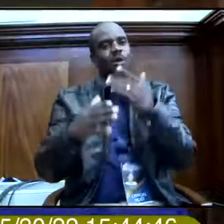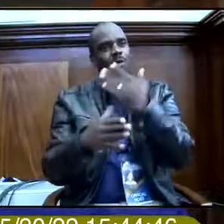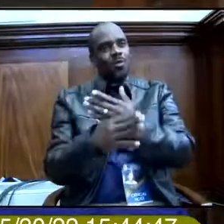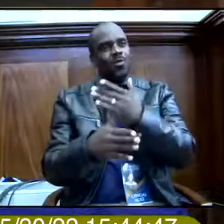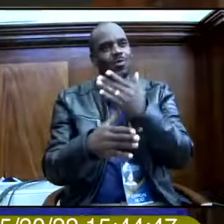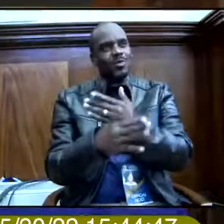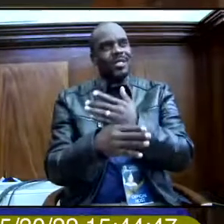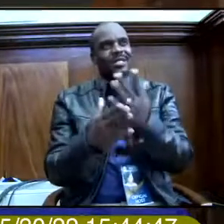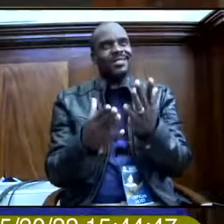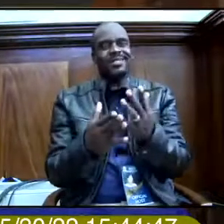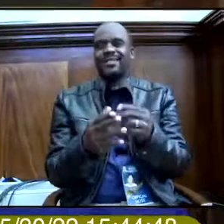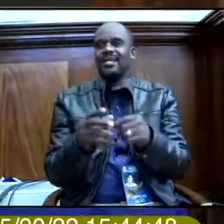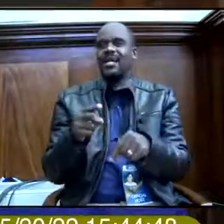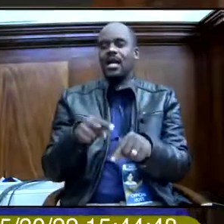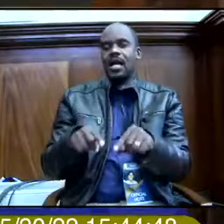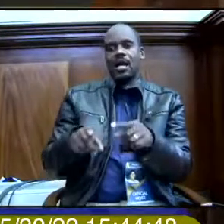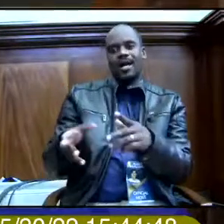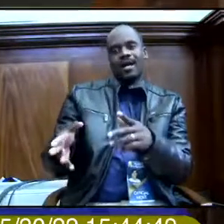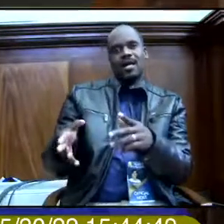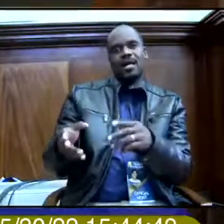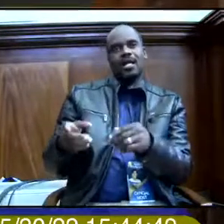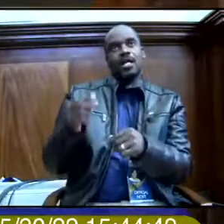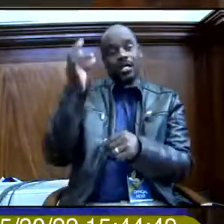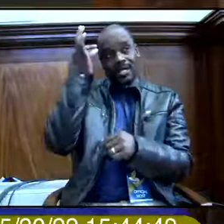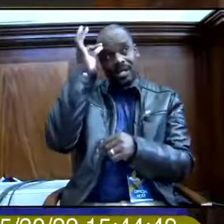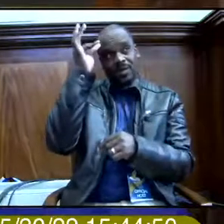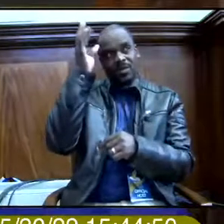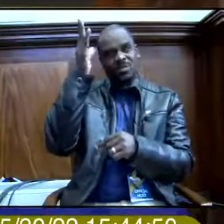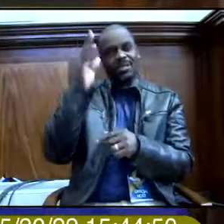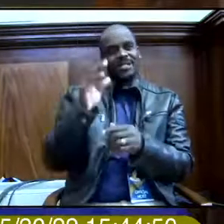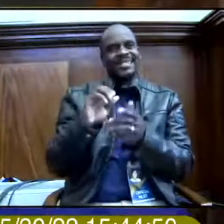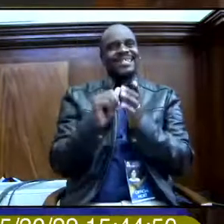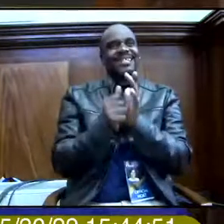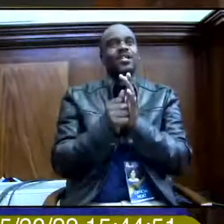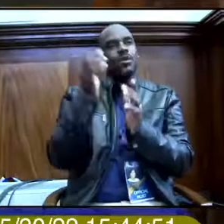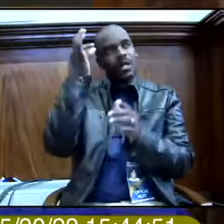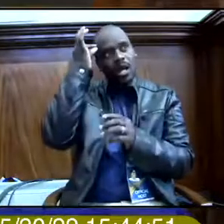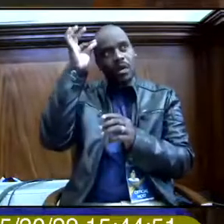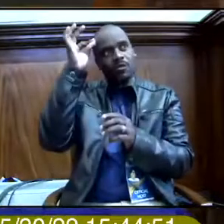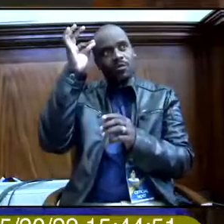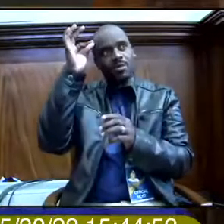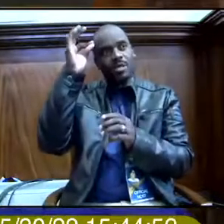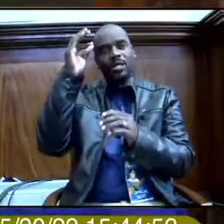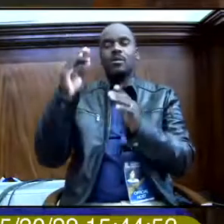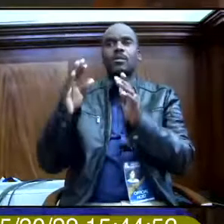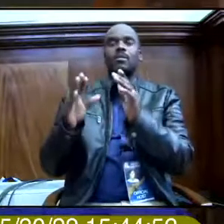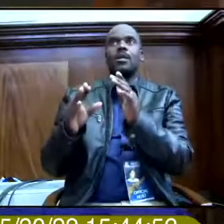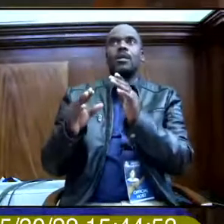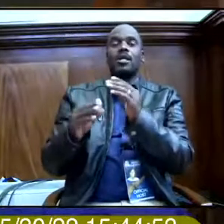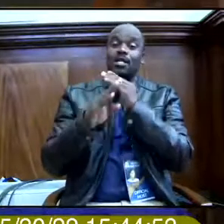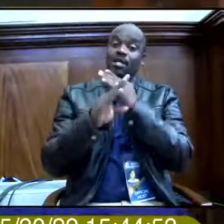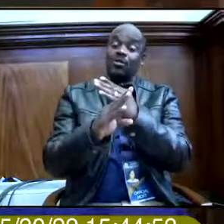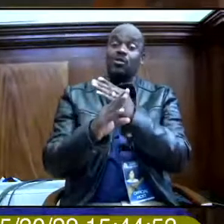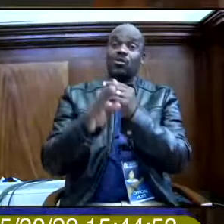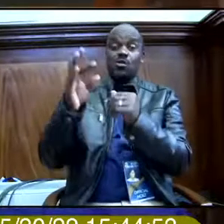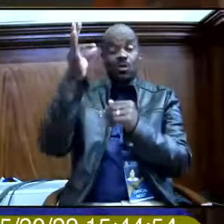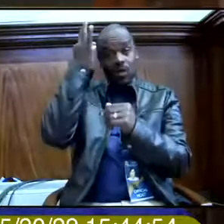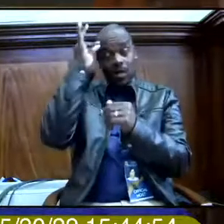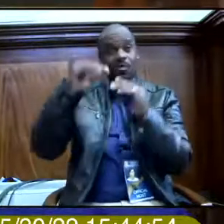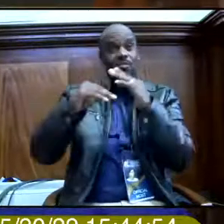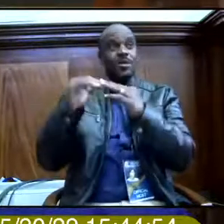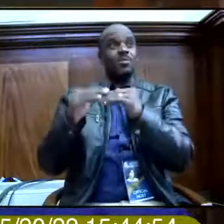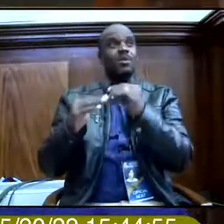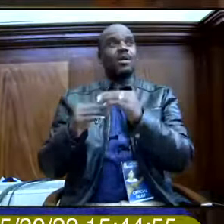company or employed by a certain company secure government buildings but at the end of the month